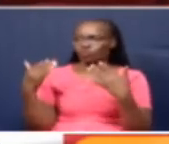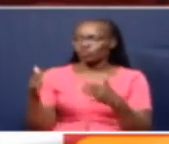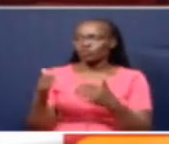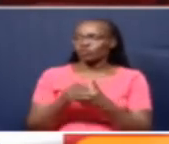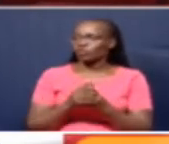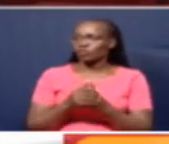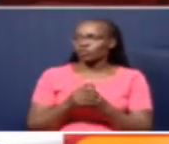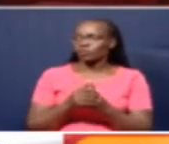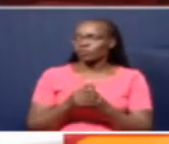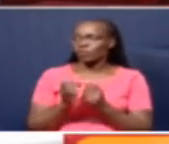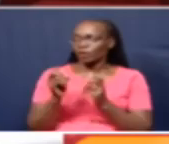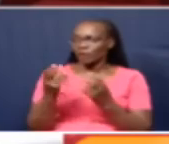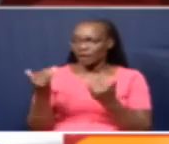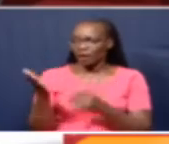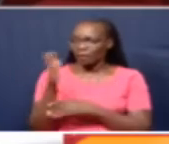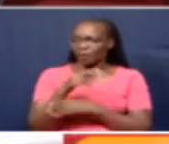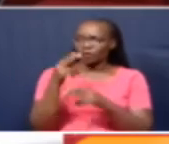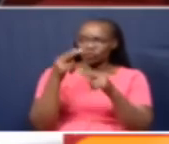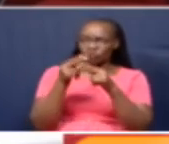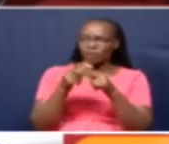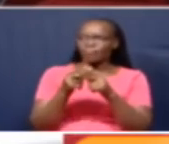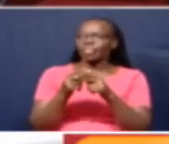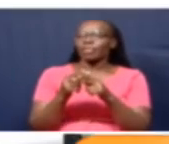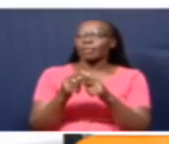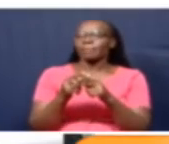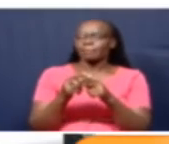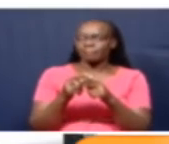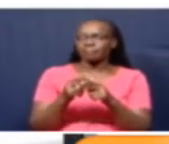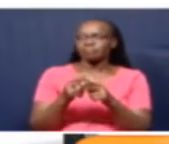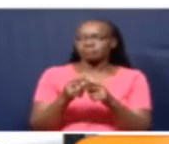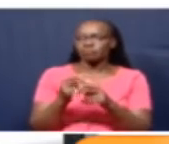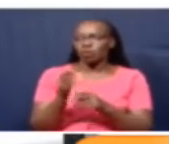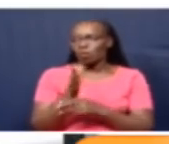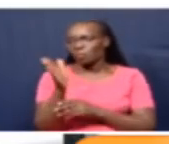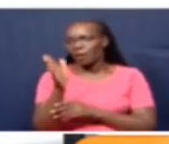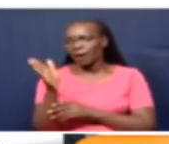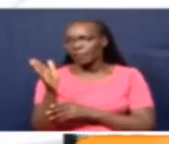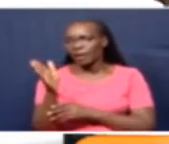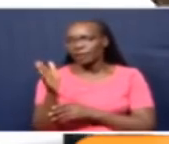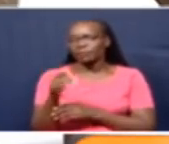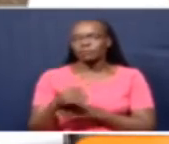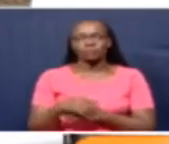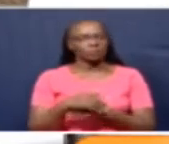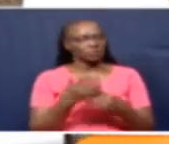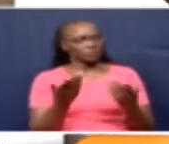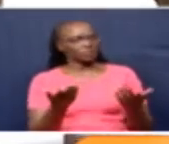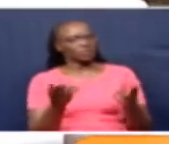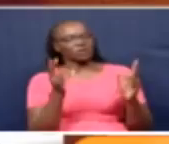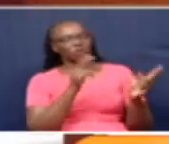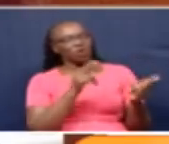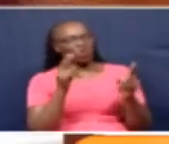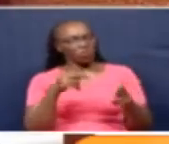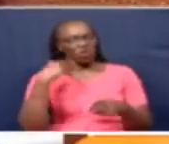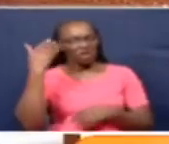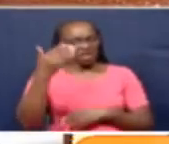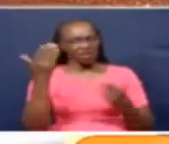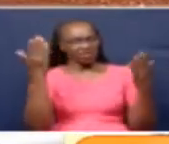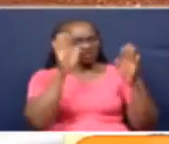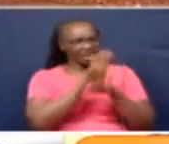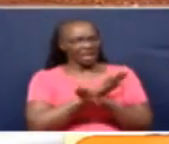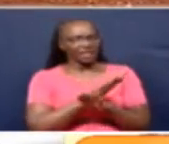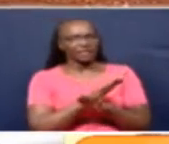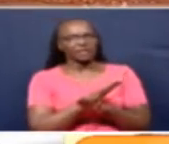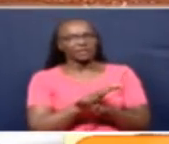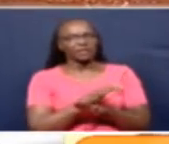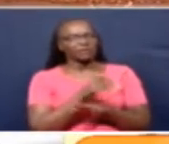to names, Barack Obama Sr. Yeah. He was in that club every night. Don't get me involved. The guy died with my money. What are